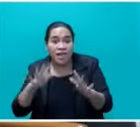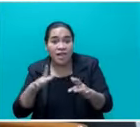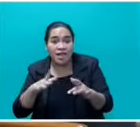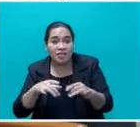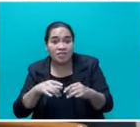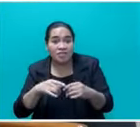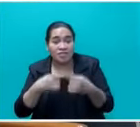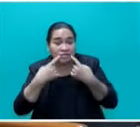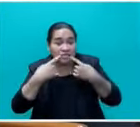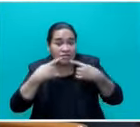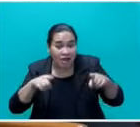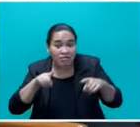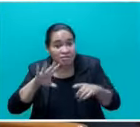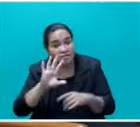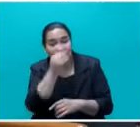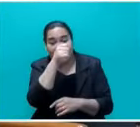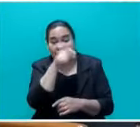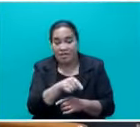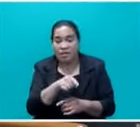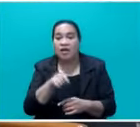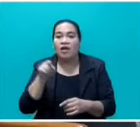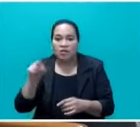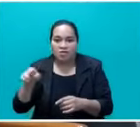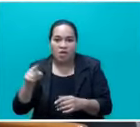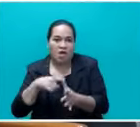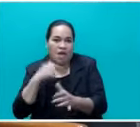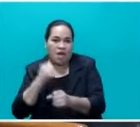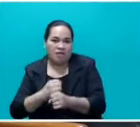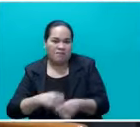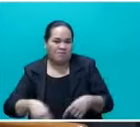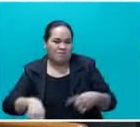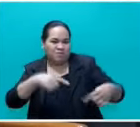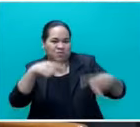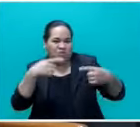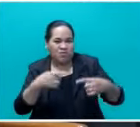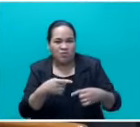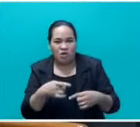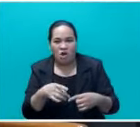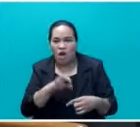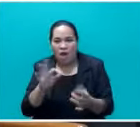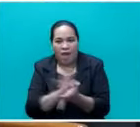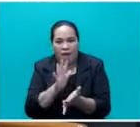launched a scathing attack against lawyers on both sides.